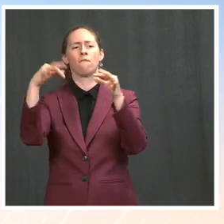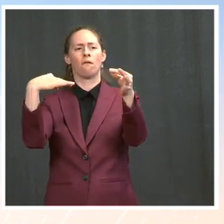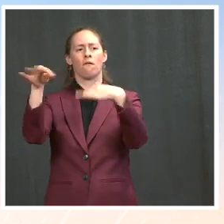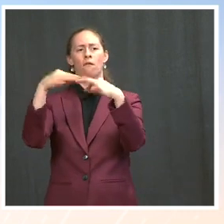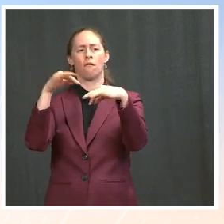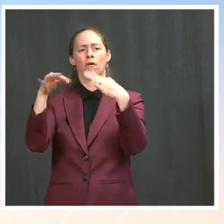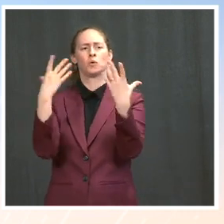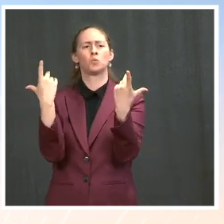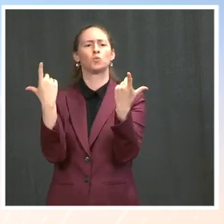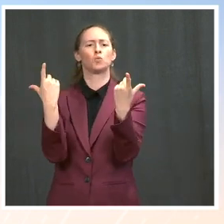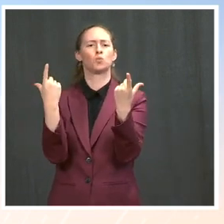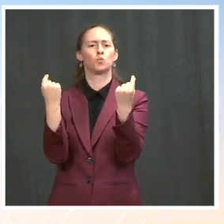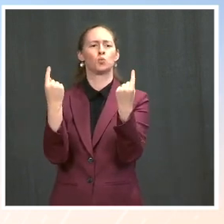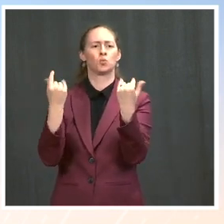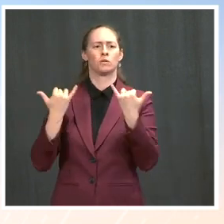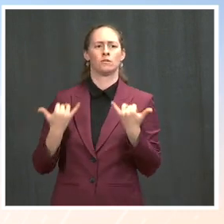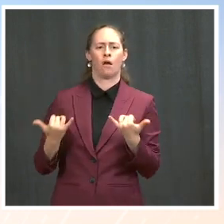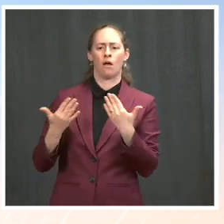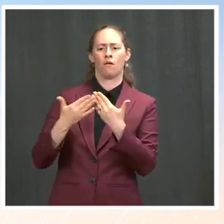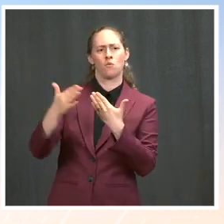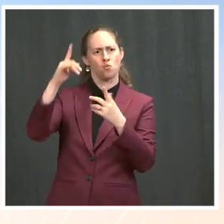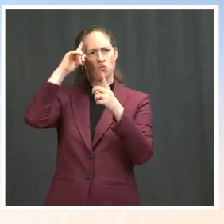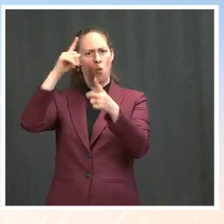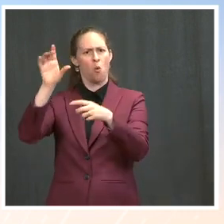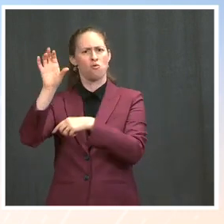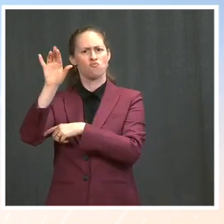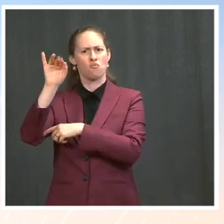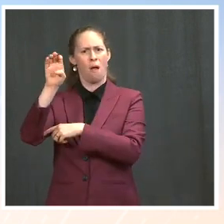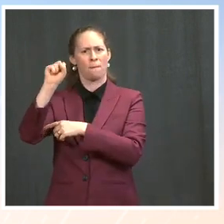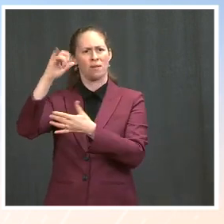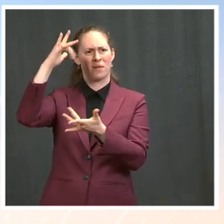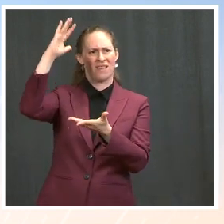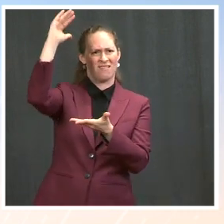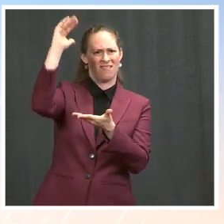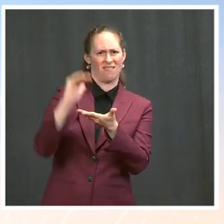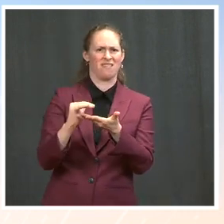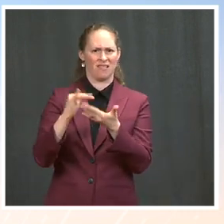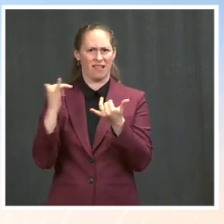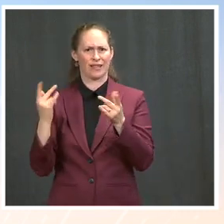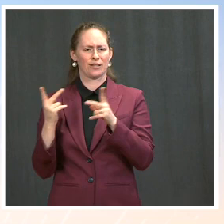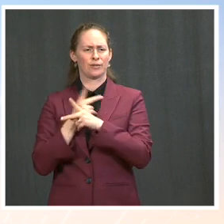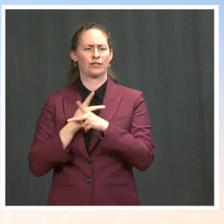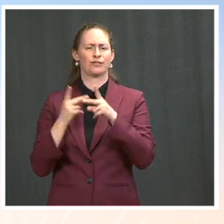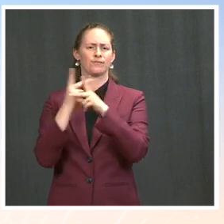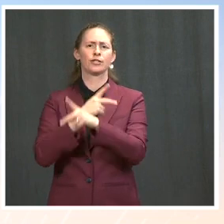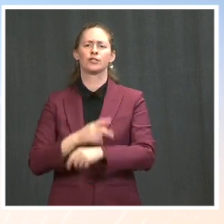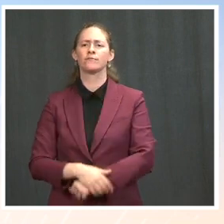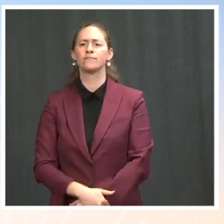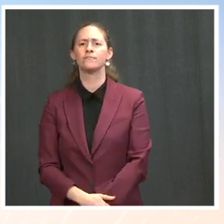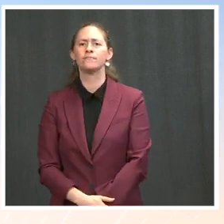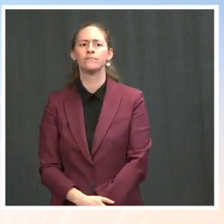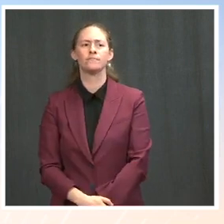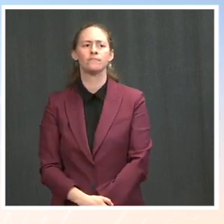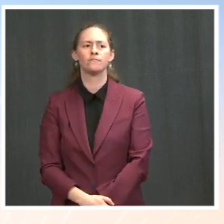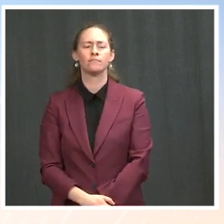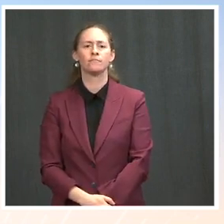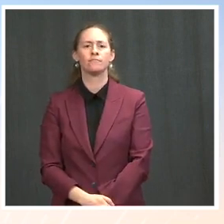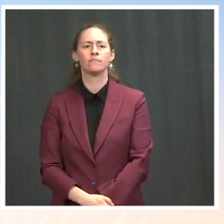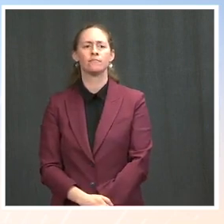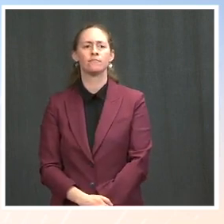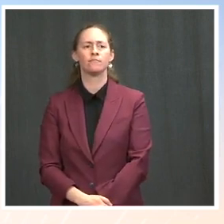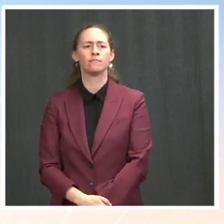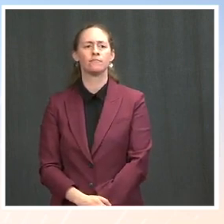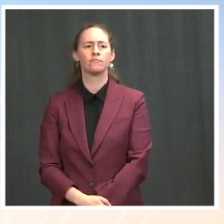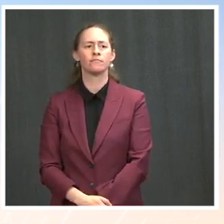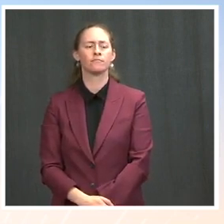address the rising crime we've seen over the last year and a half. And I just wanted to follow up on Phil's question Sure. from earlier about the Manchin compromise that